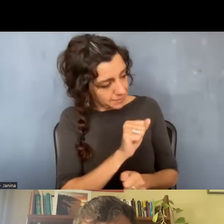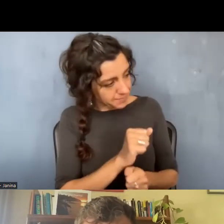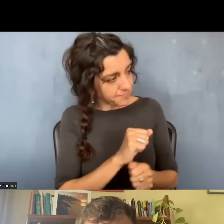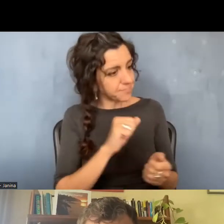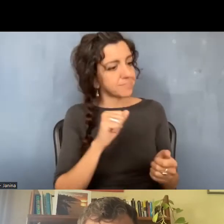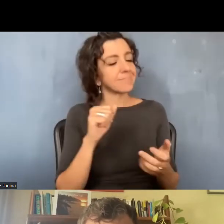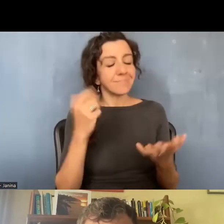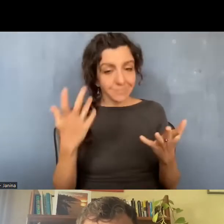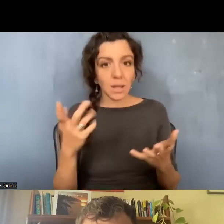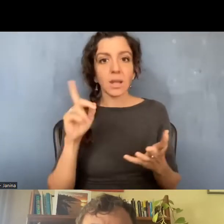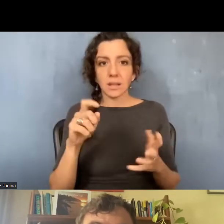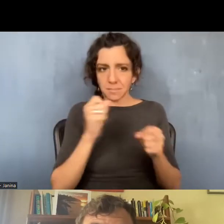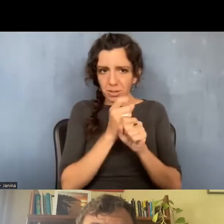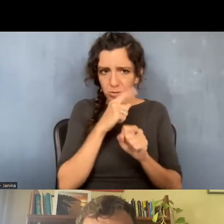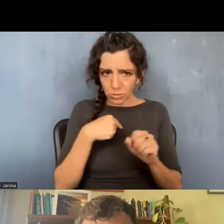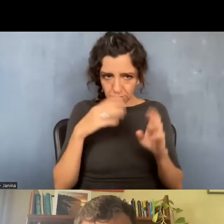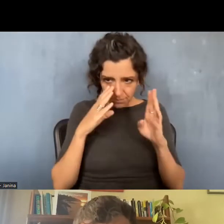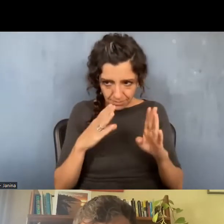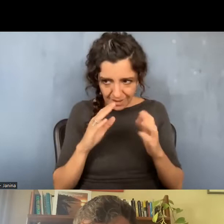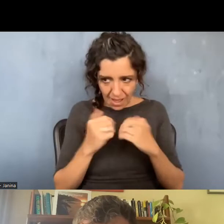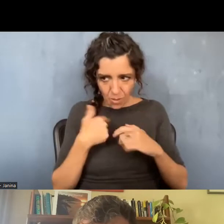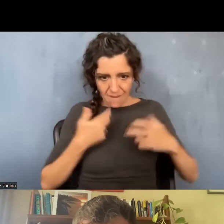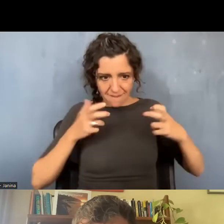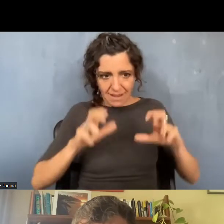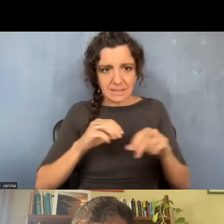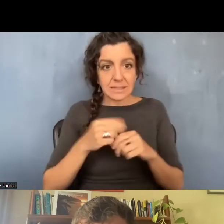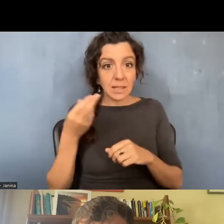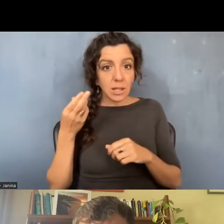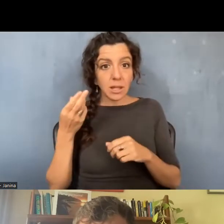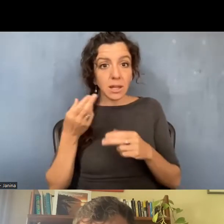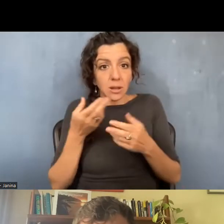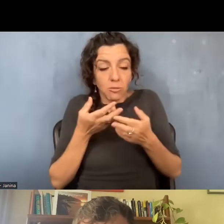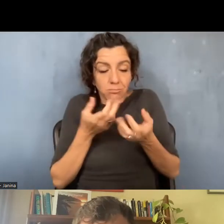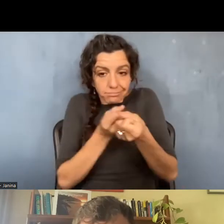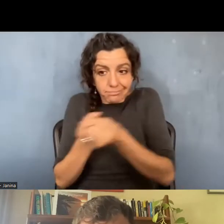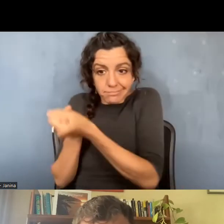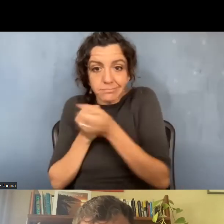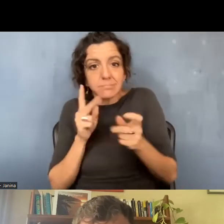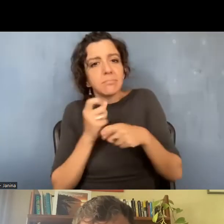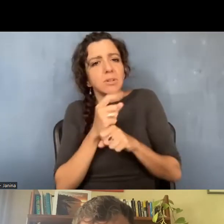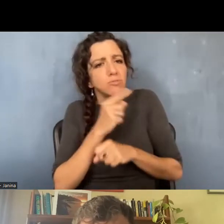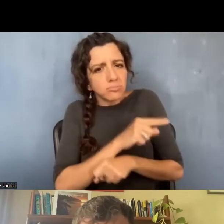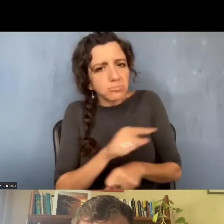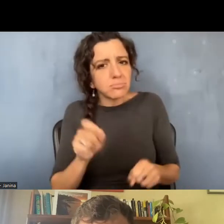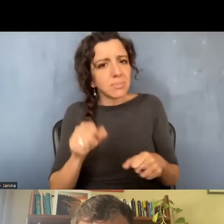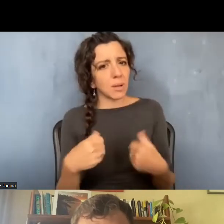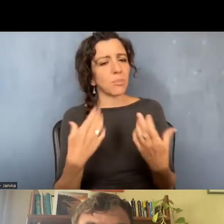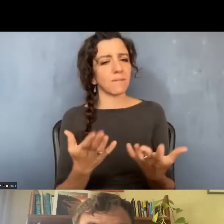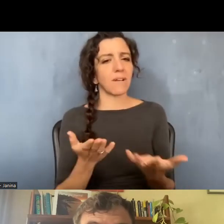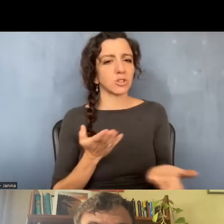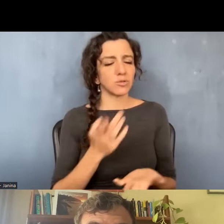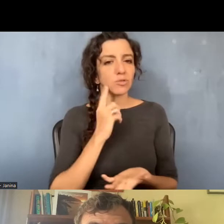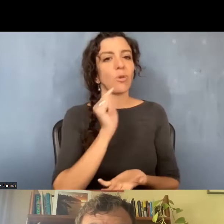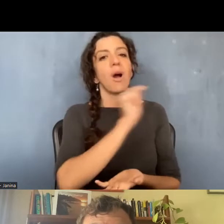the investment that we have to make in our human resources to be able to make sure that they are able to provide the